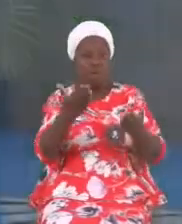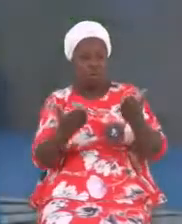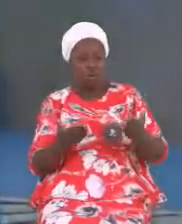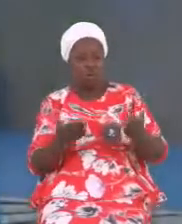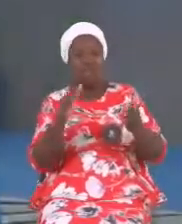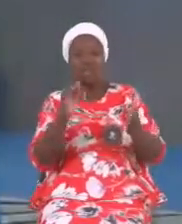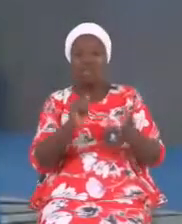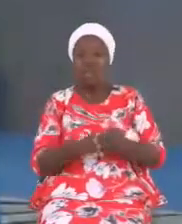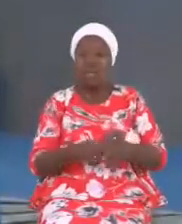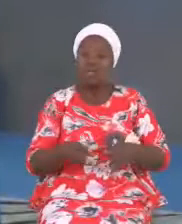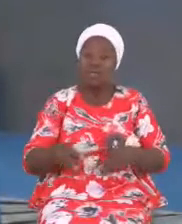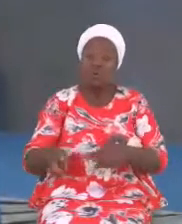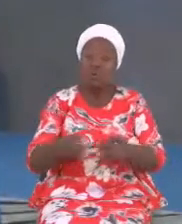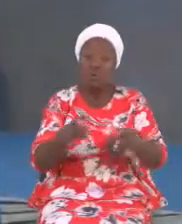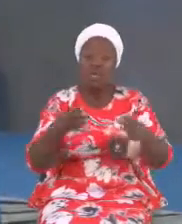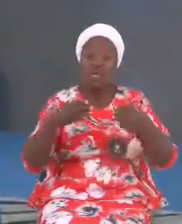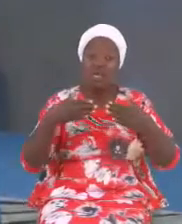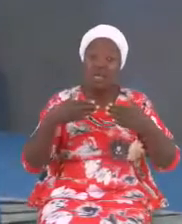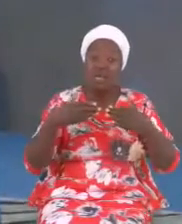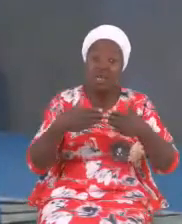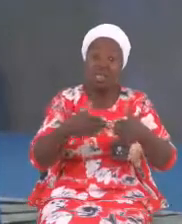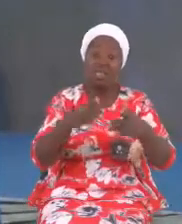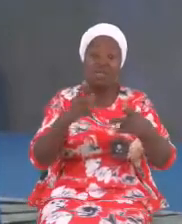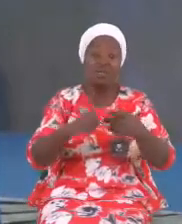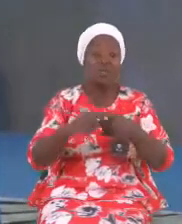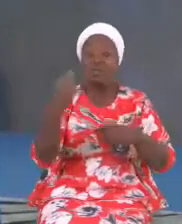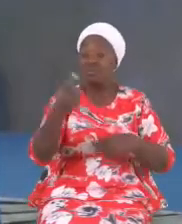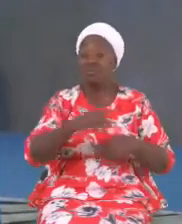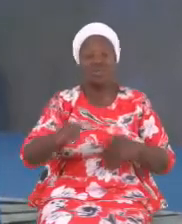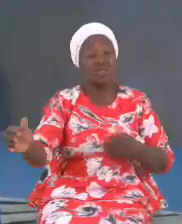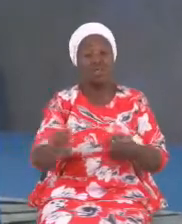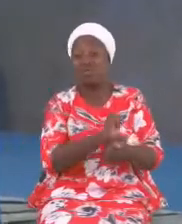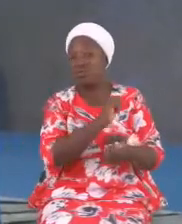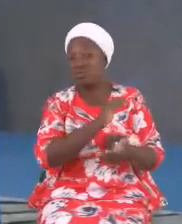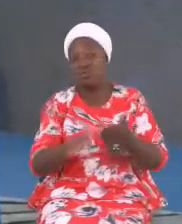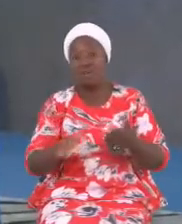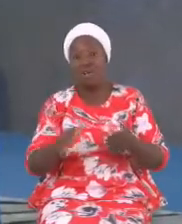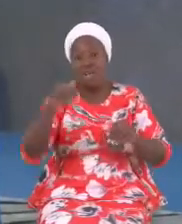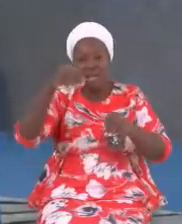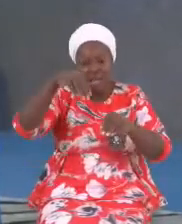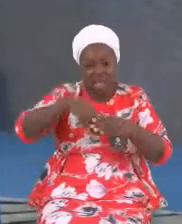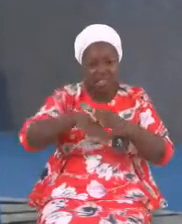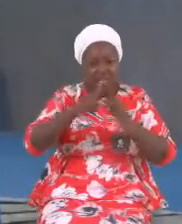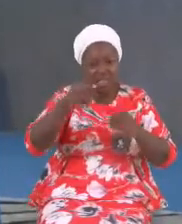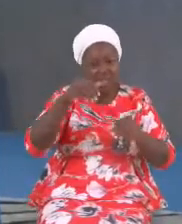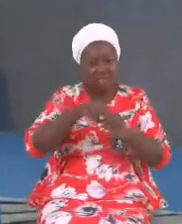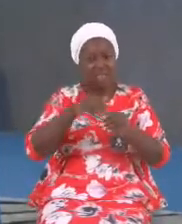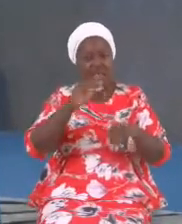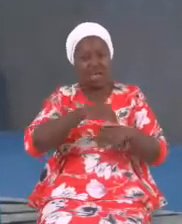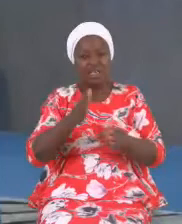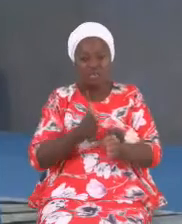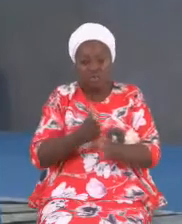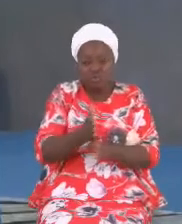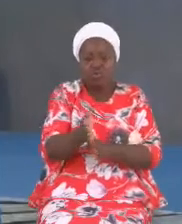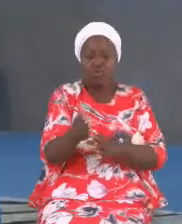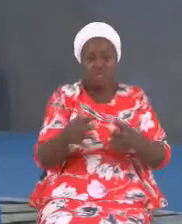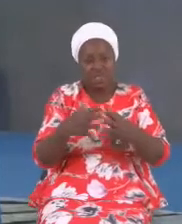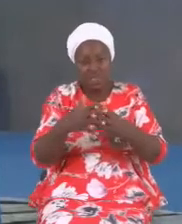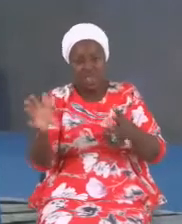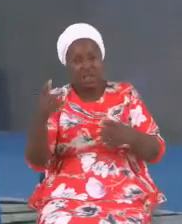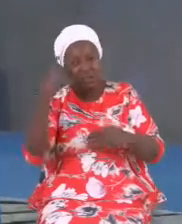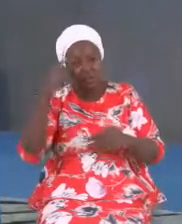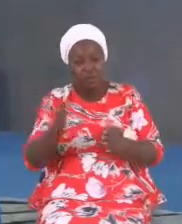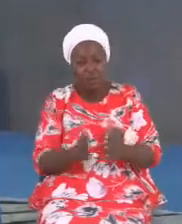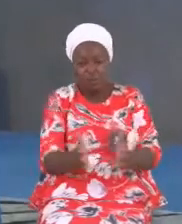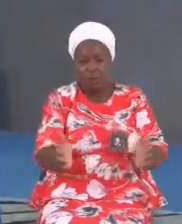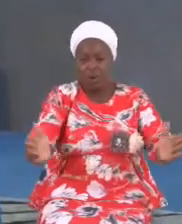direction leads to eternal perdition. Enter ye in at the straight gate, for wide is